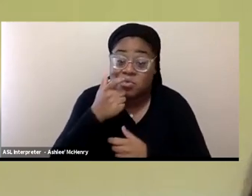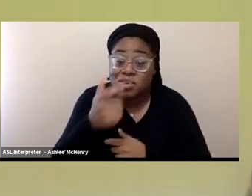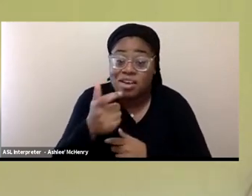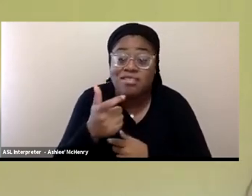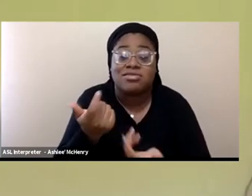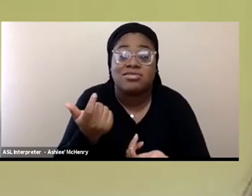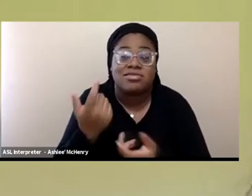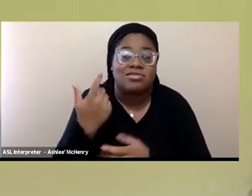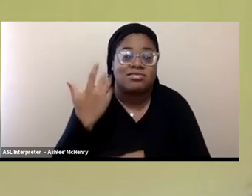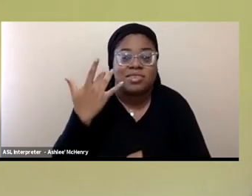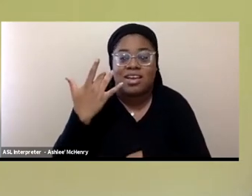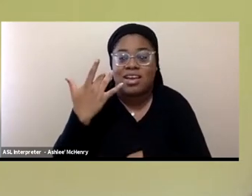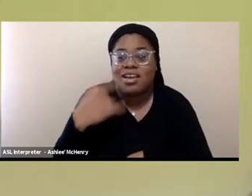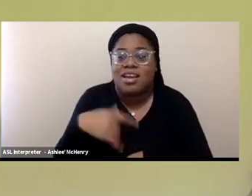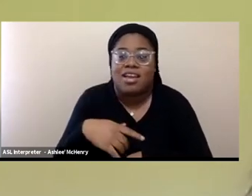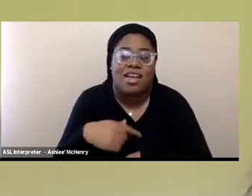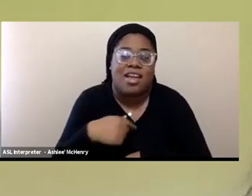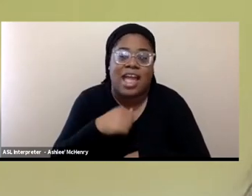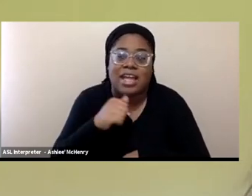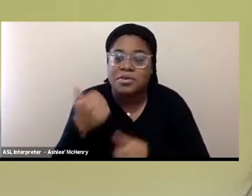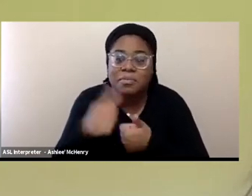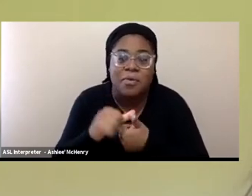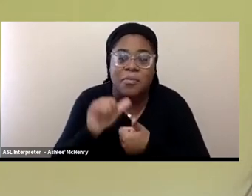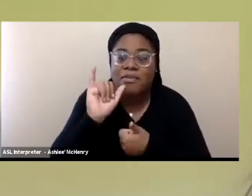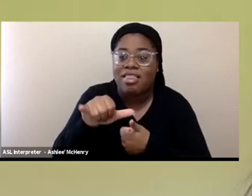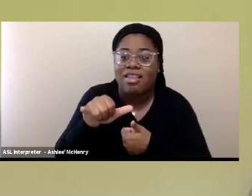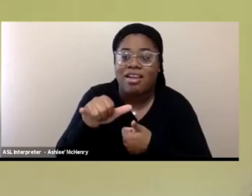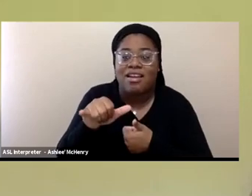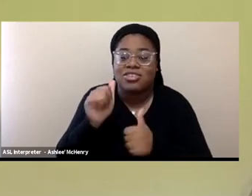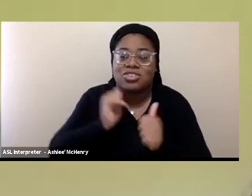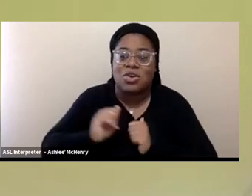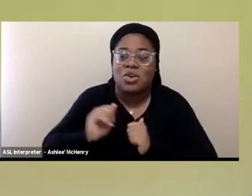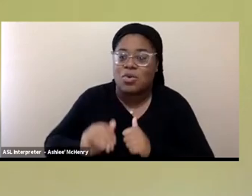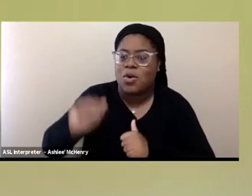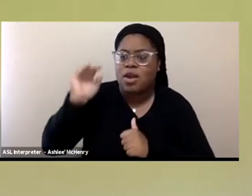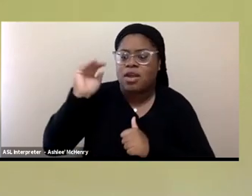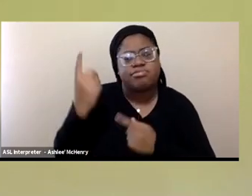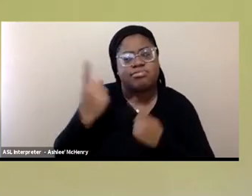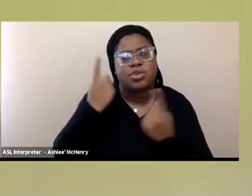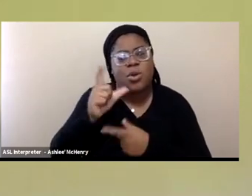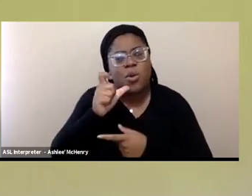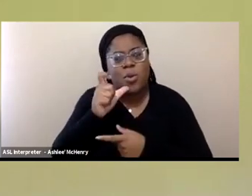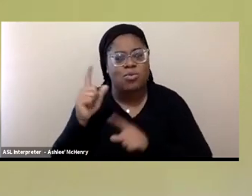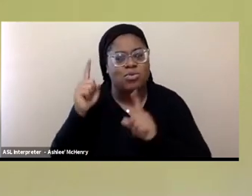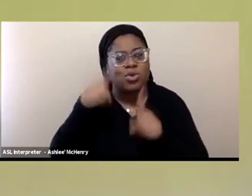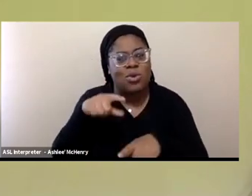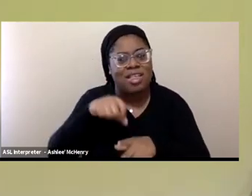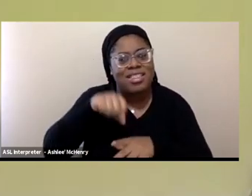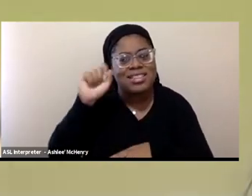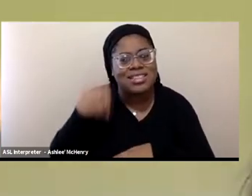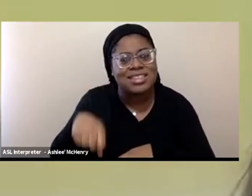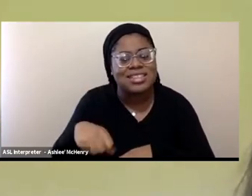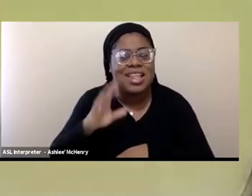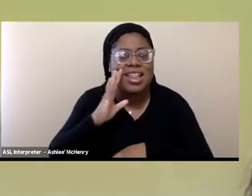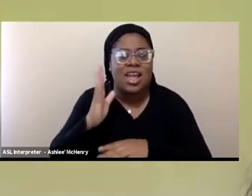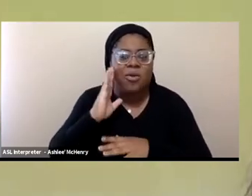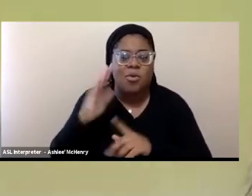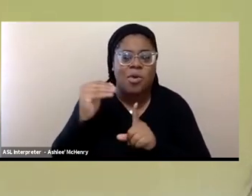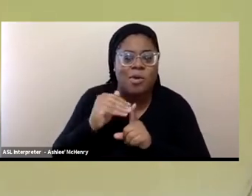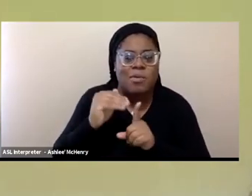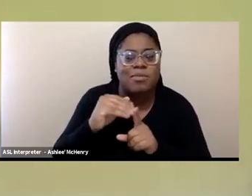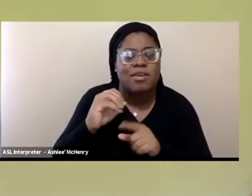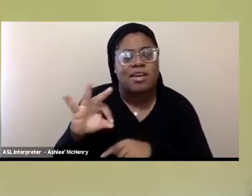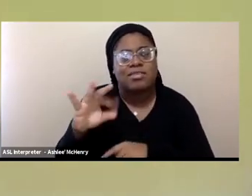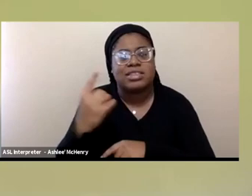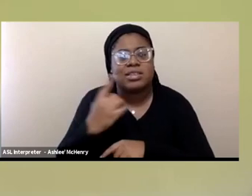because I don't remember a show like that growing up where I was like, oh, I wonder who's going to come into this season that's going to remind me of someone